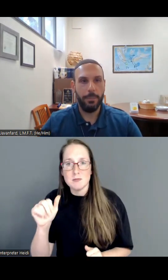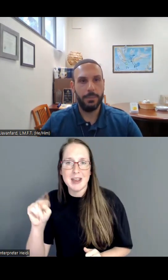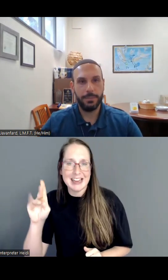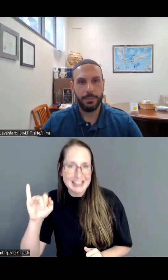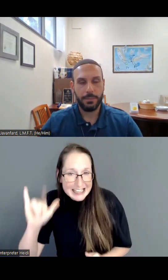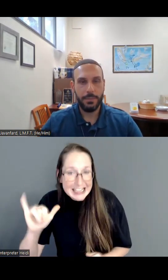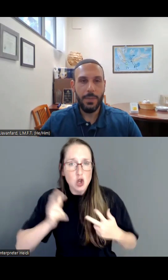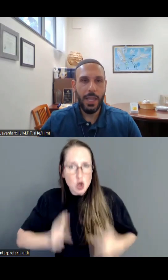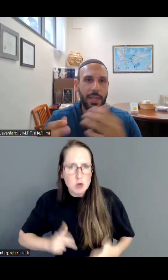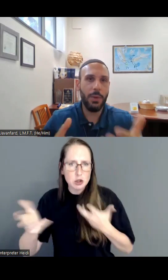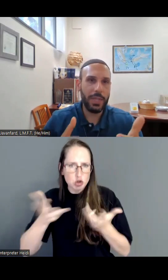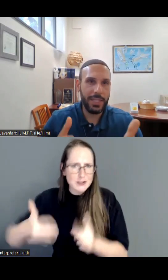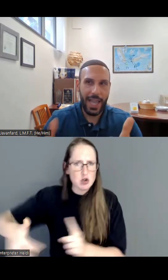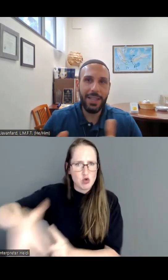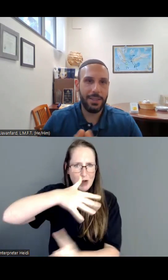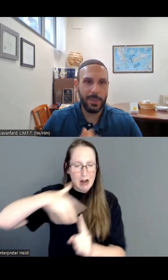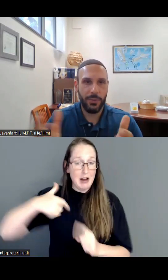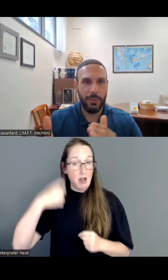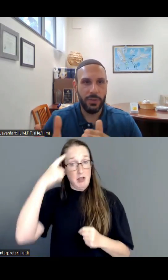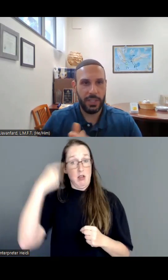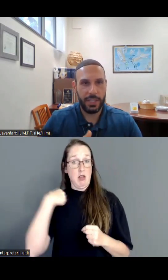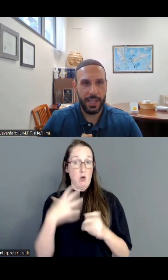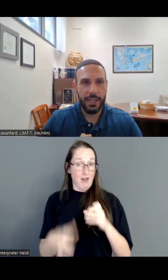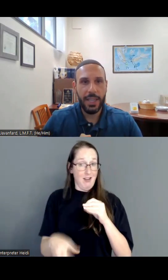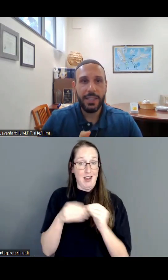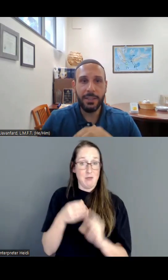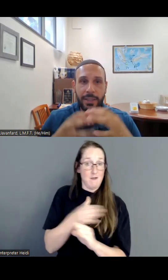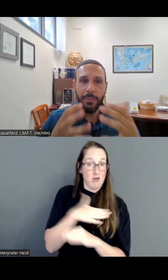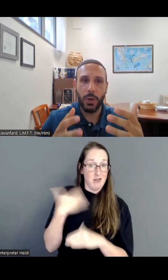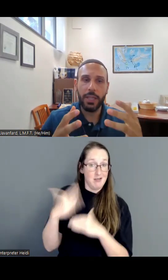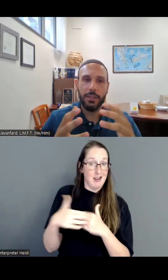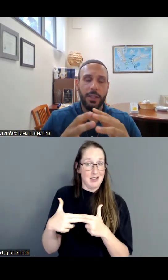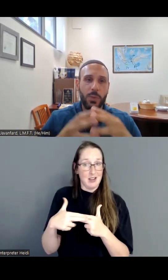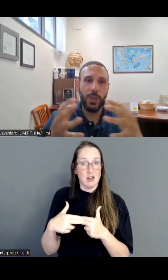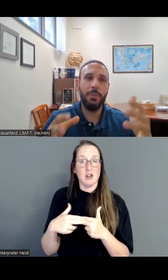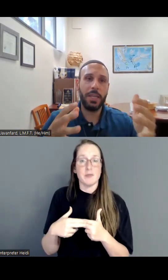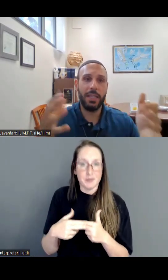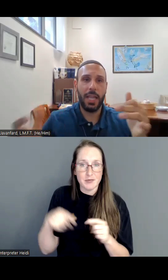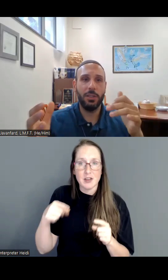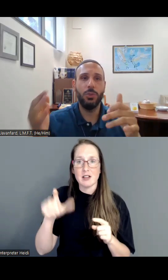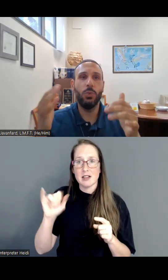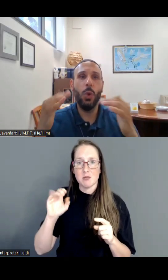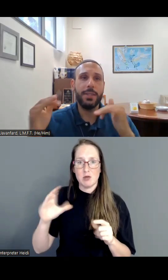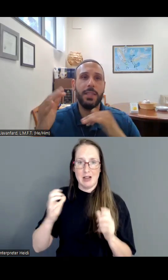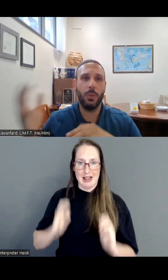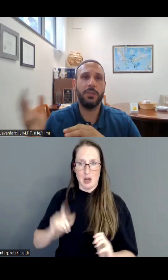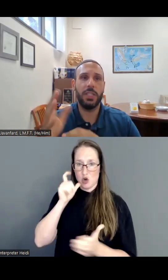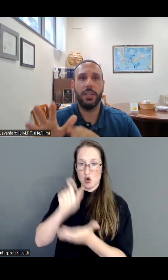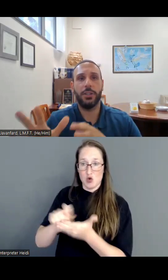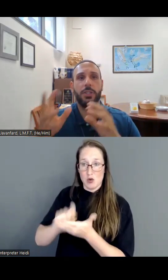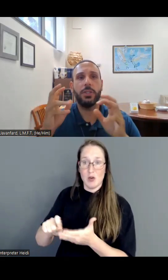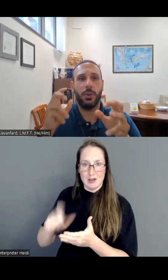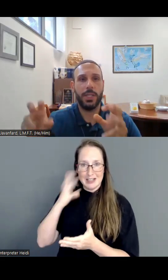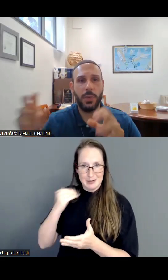around them. And I think what I would like to add to this before we move to the next slide is a little limerick that was written by a client who was in one of